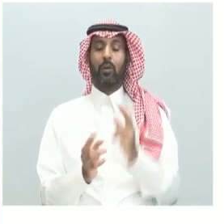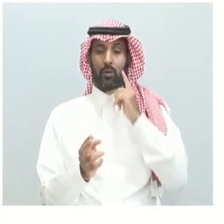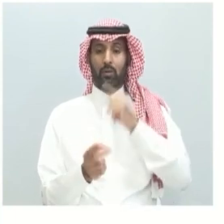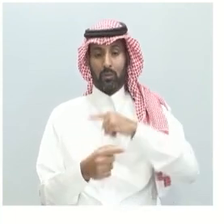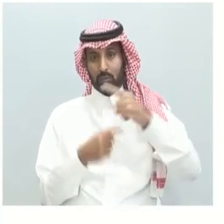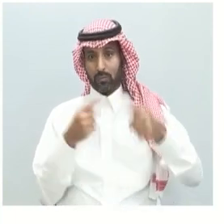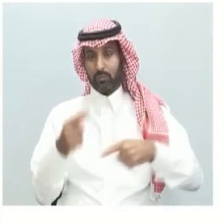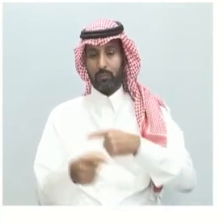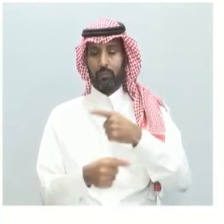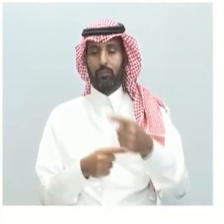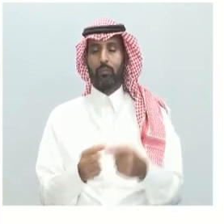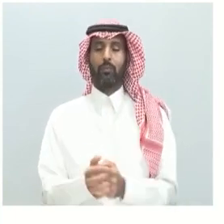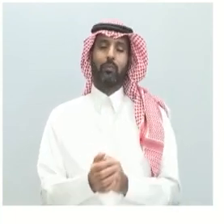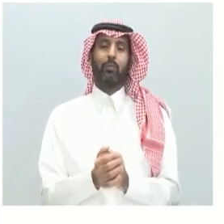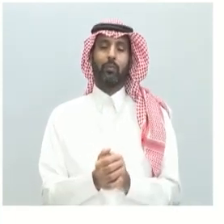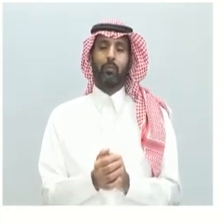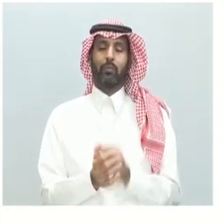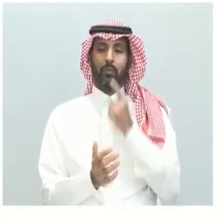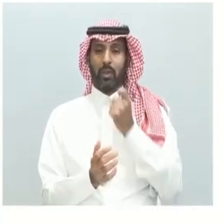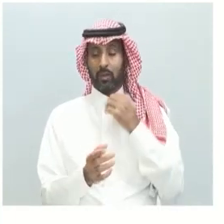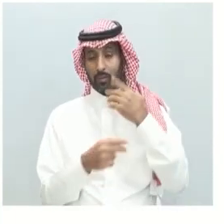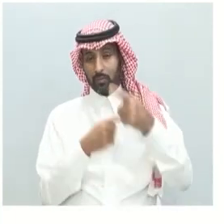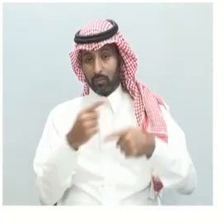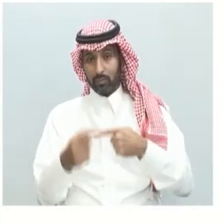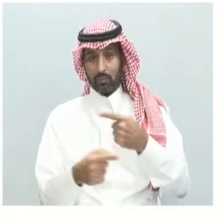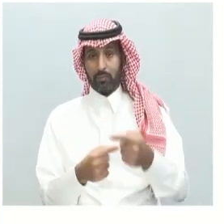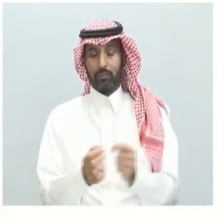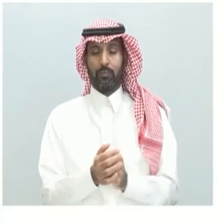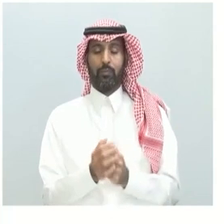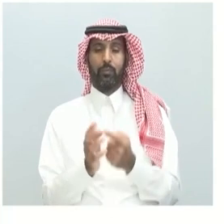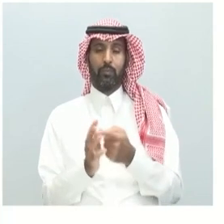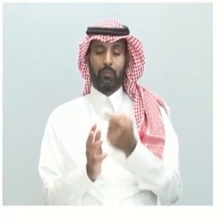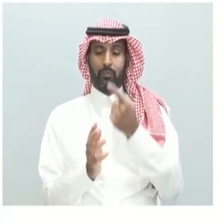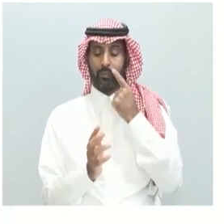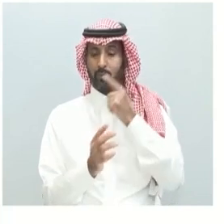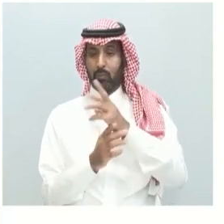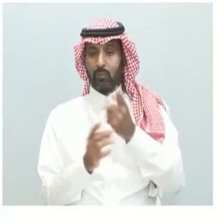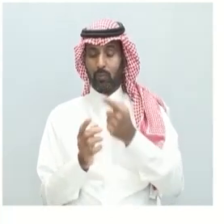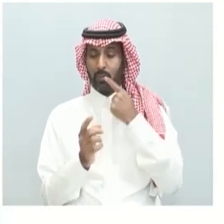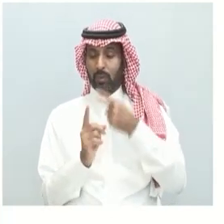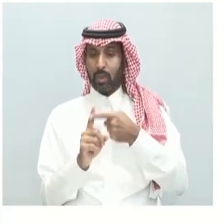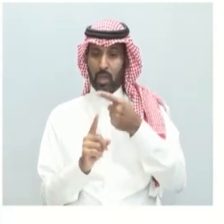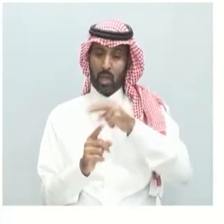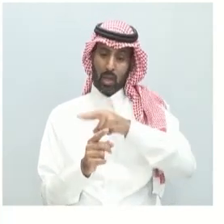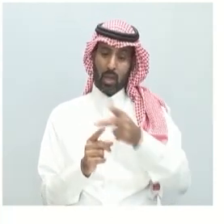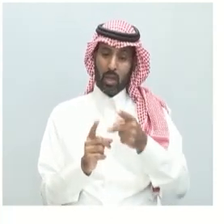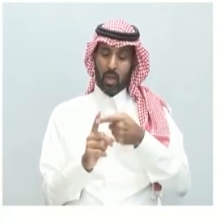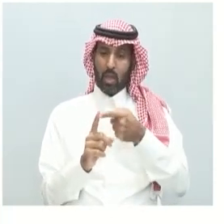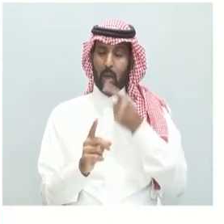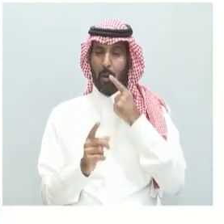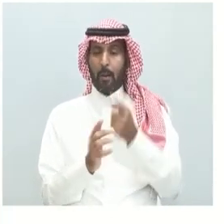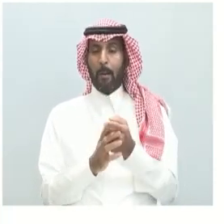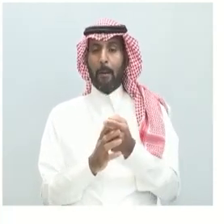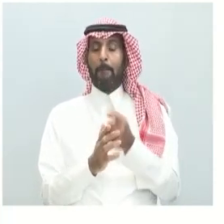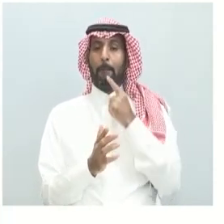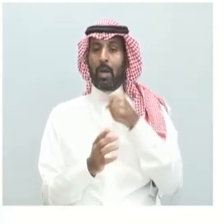routine. This is a yearly routine, of course. The temperatures in the poles are changing drastically.